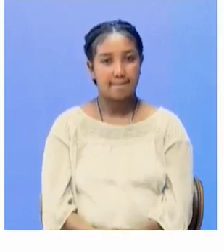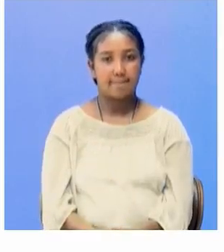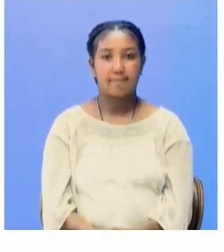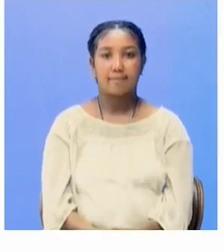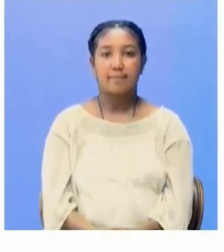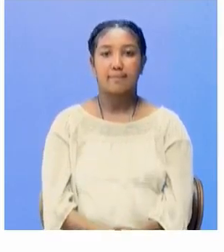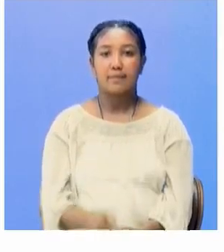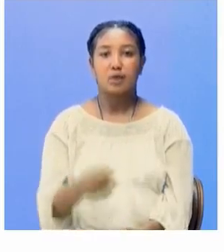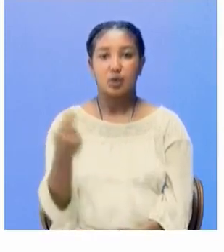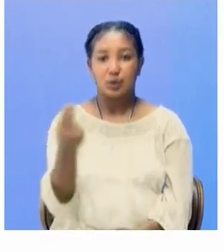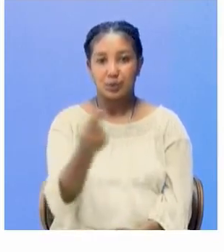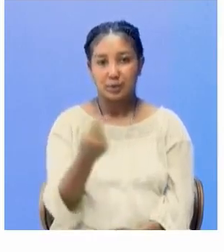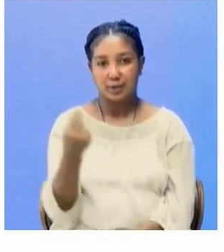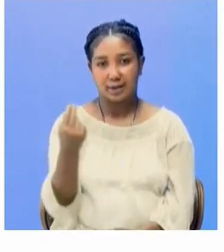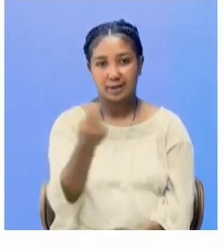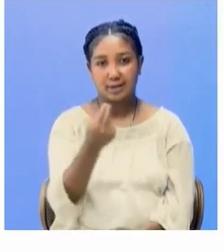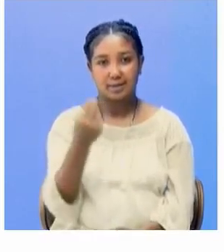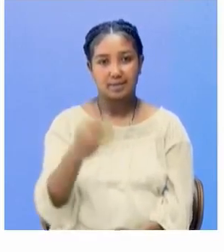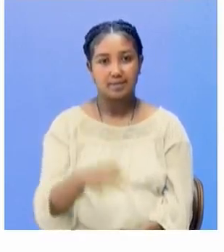Using